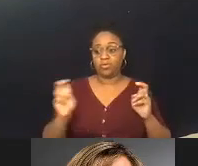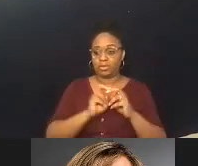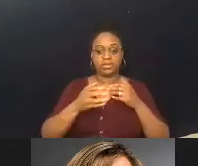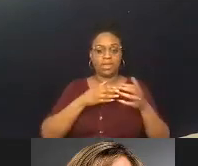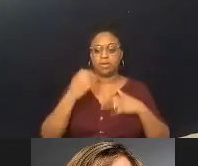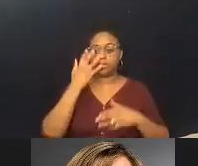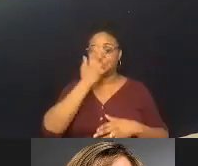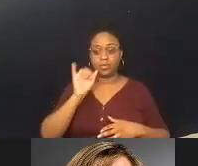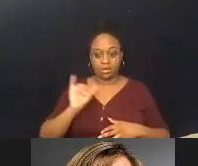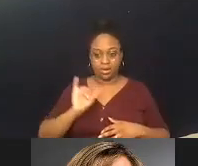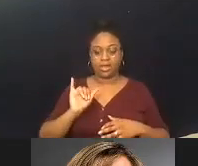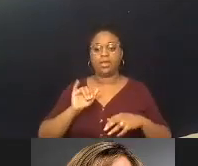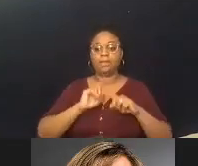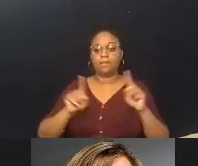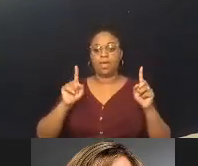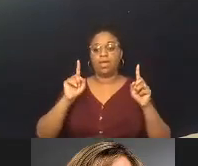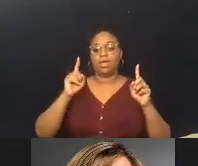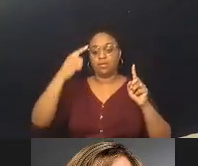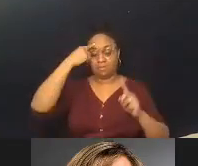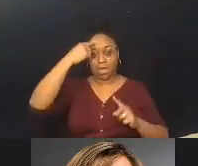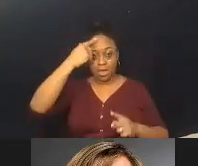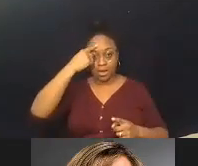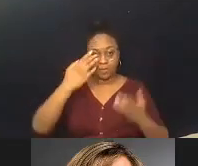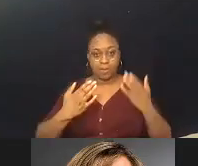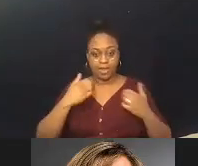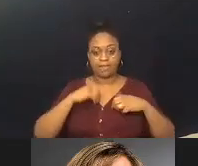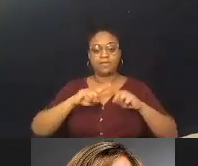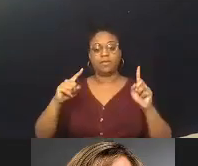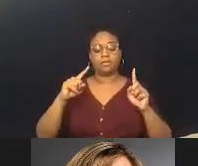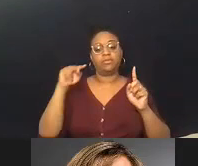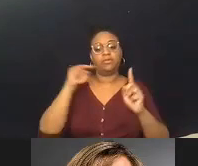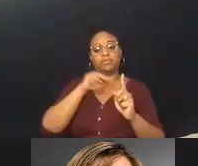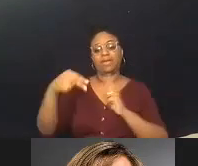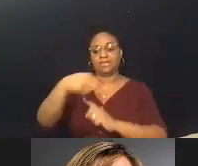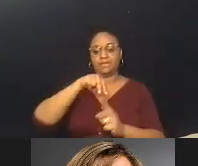and how that allows me to grow, something that I really appreciate.